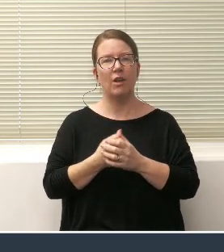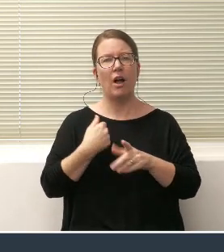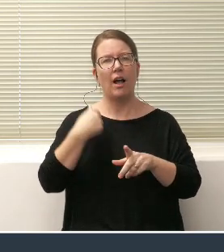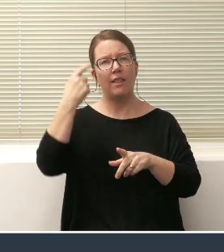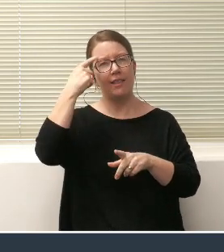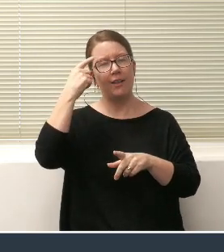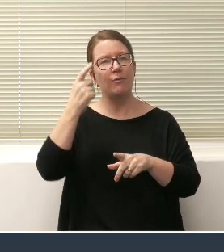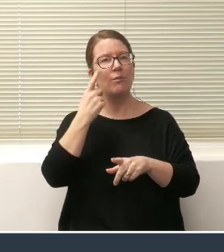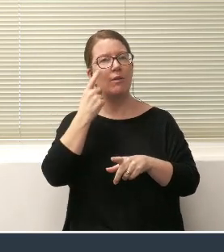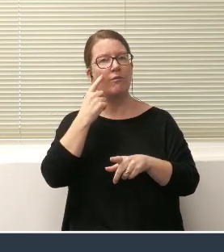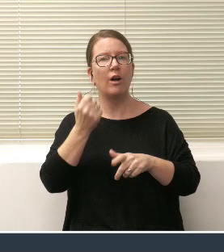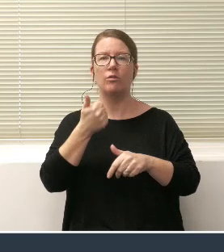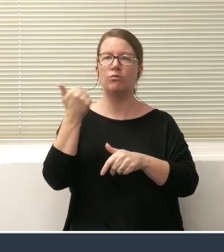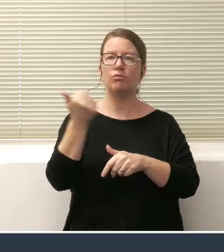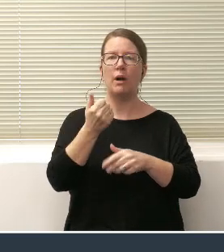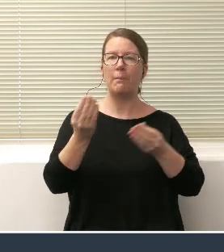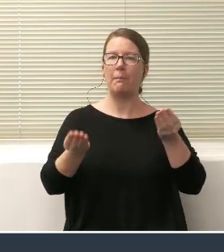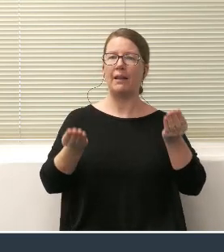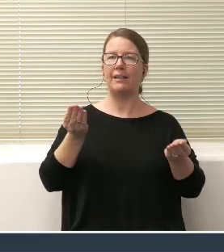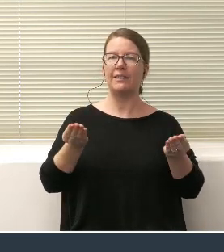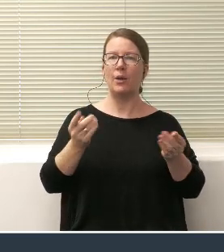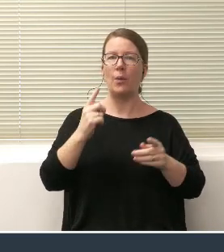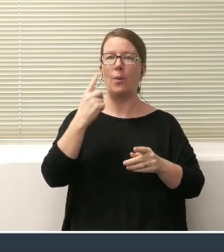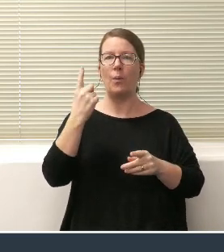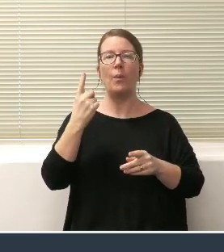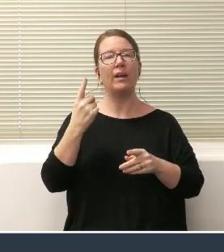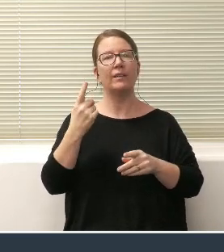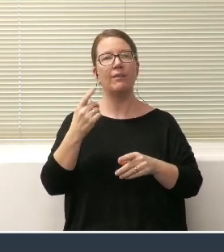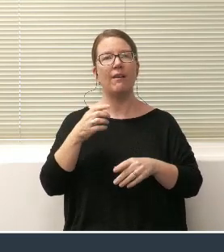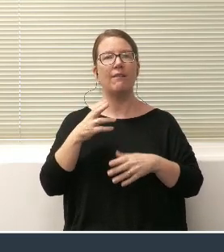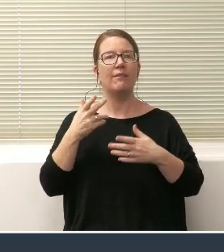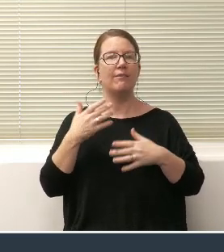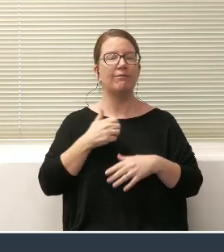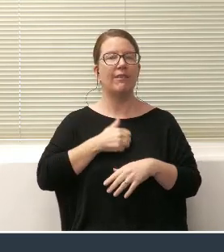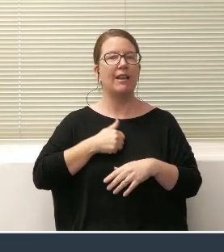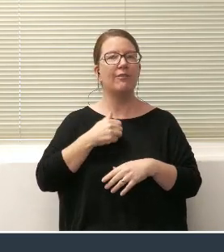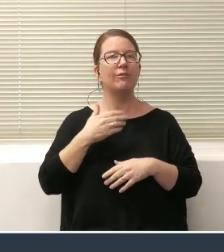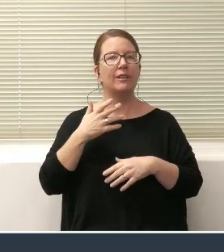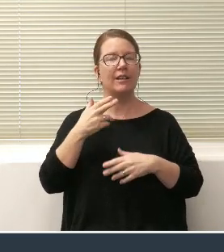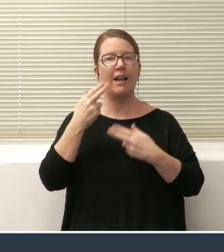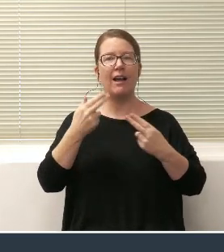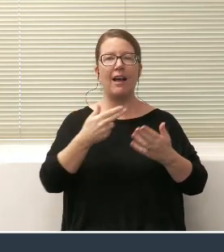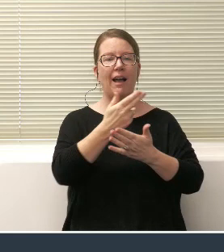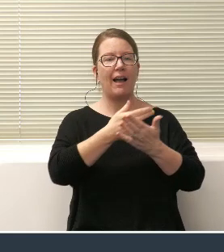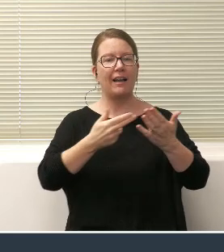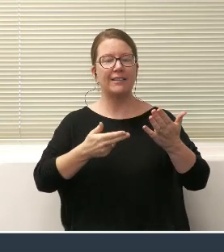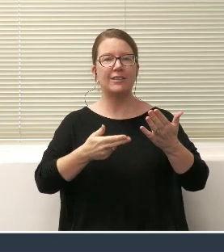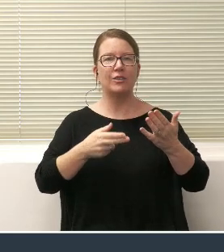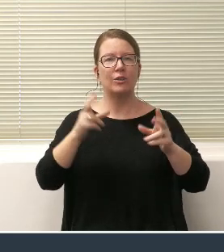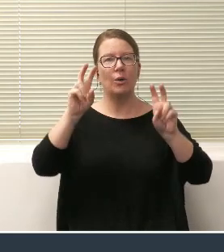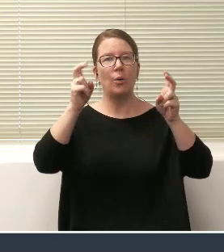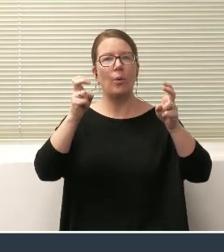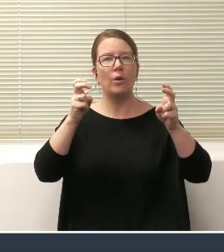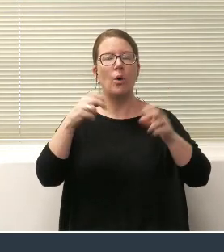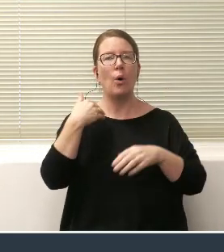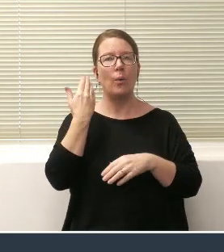the right balance. In the words of one of my favourite artists, never be so kind you forget to be clever, and never be so clever you forget